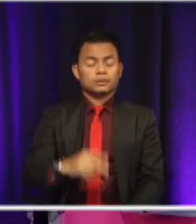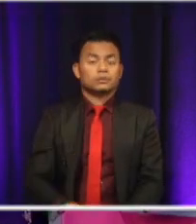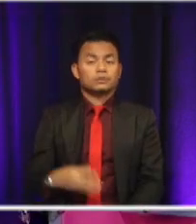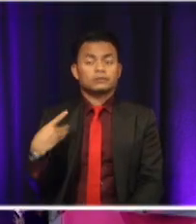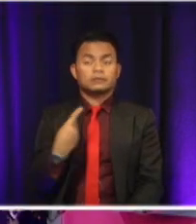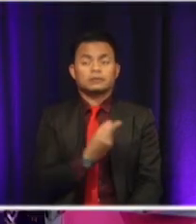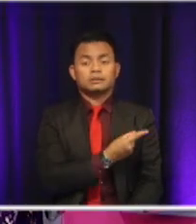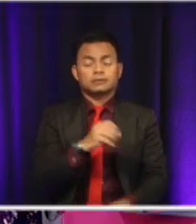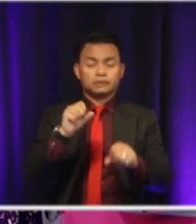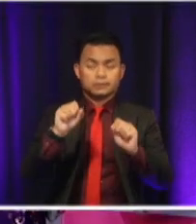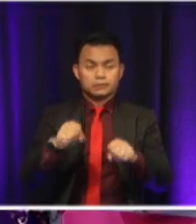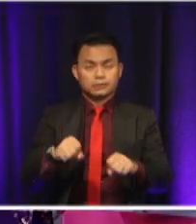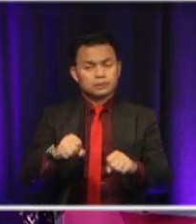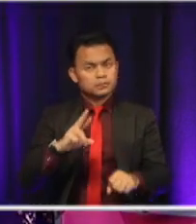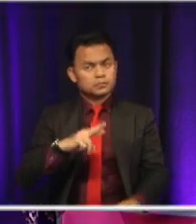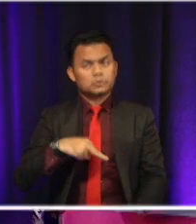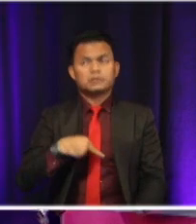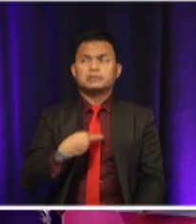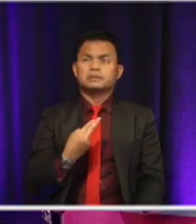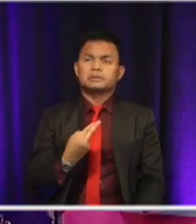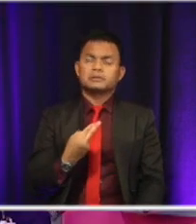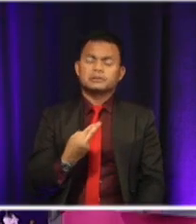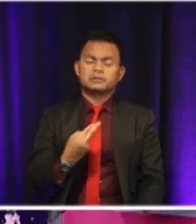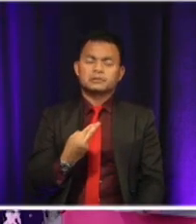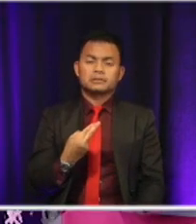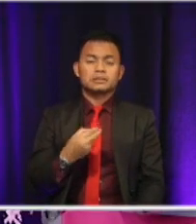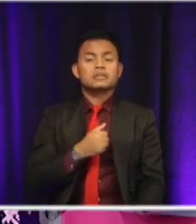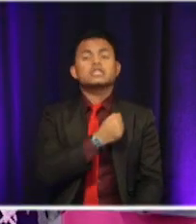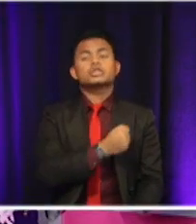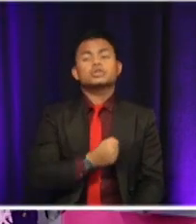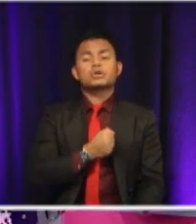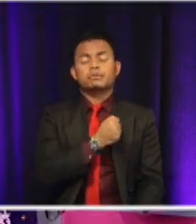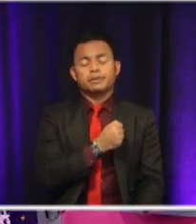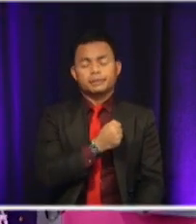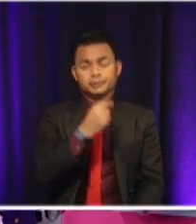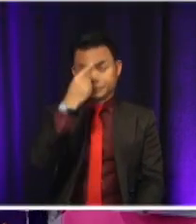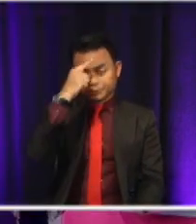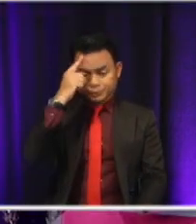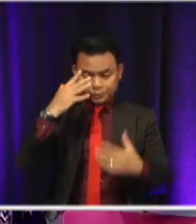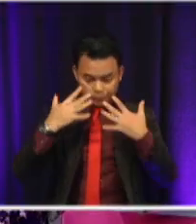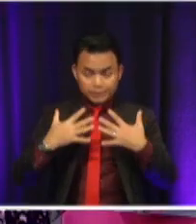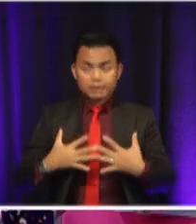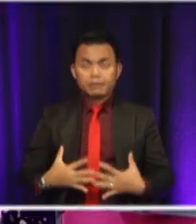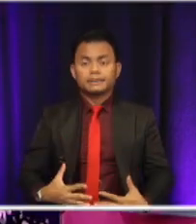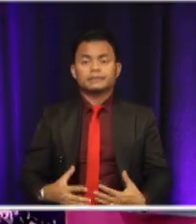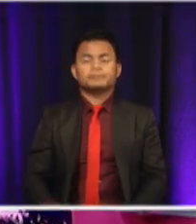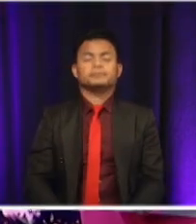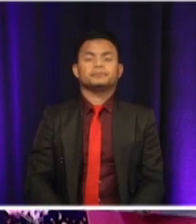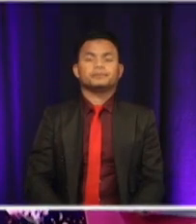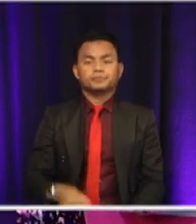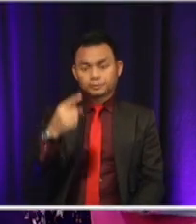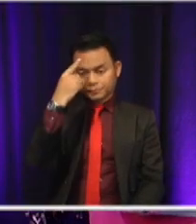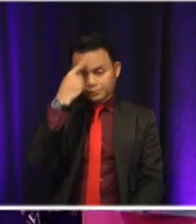feel sympathy, you could feel sorry for the character. On the other hand, if it was